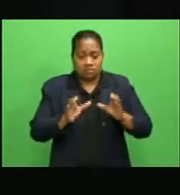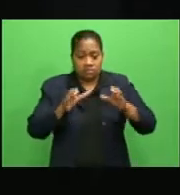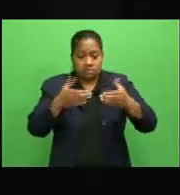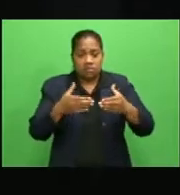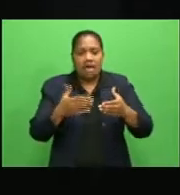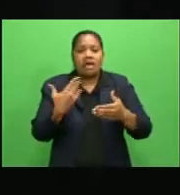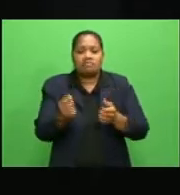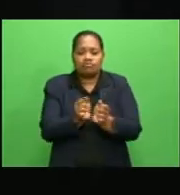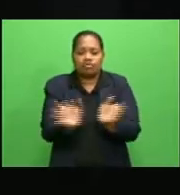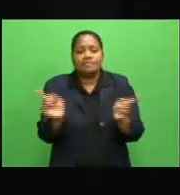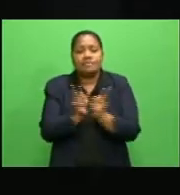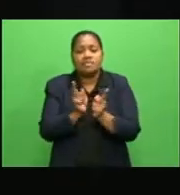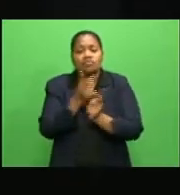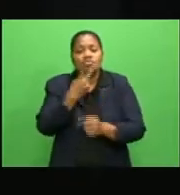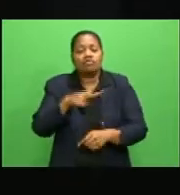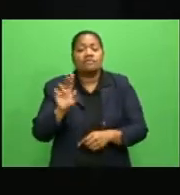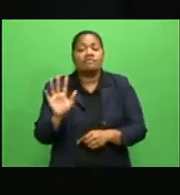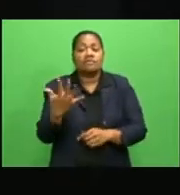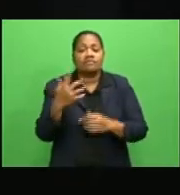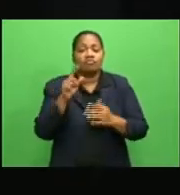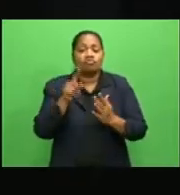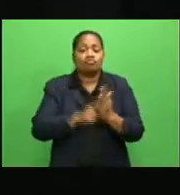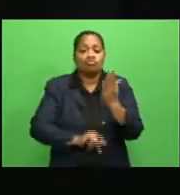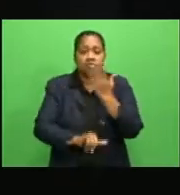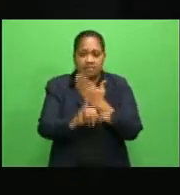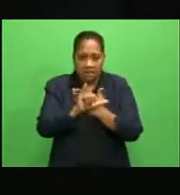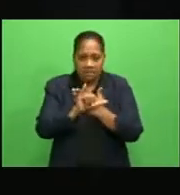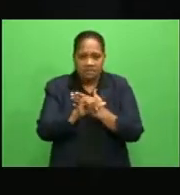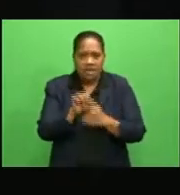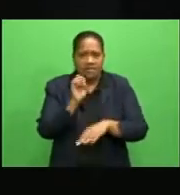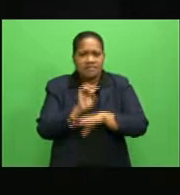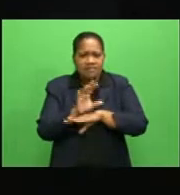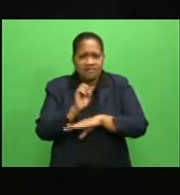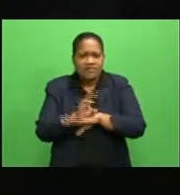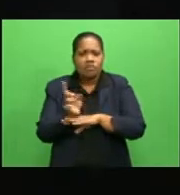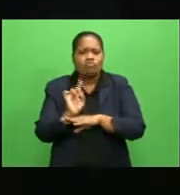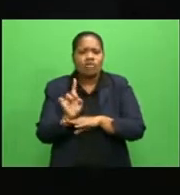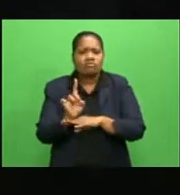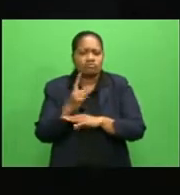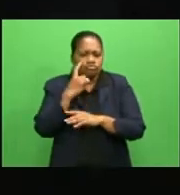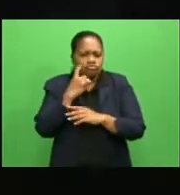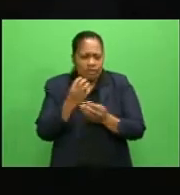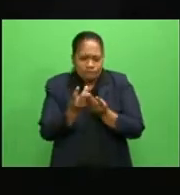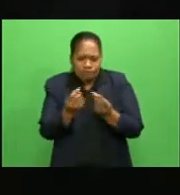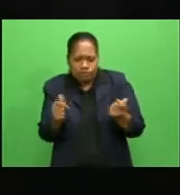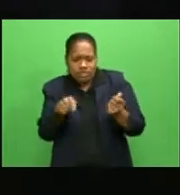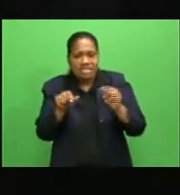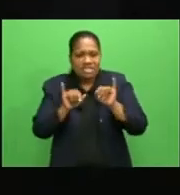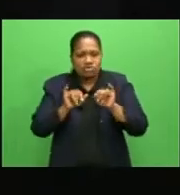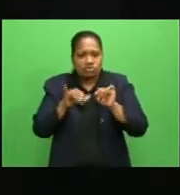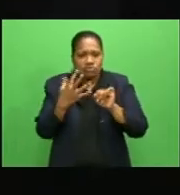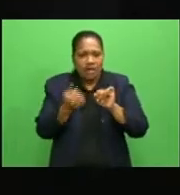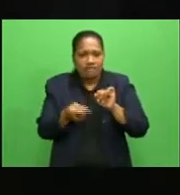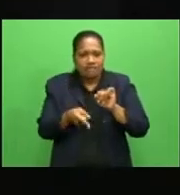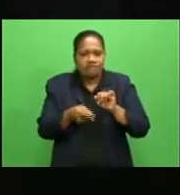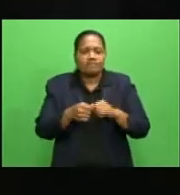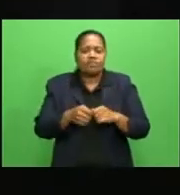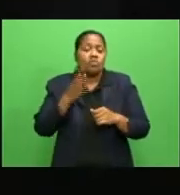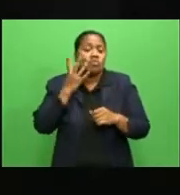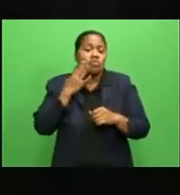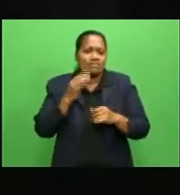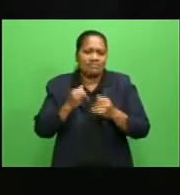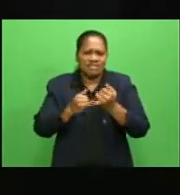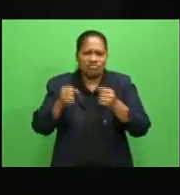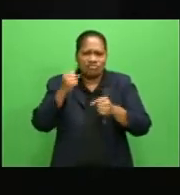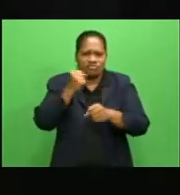25th of July, and the advice from the Registrar of Political Parties is to sort this issue out at the SGM. But what's